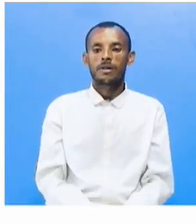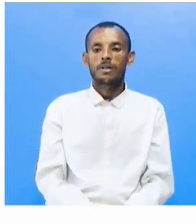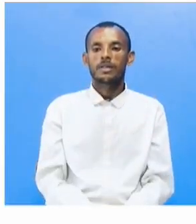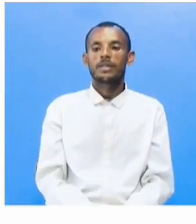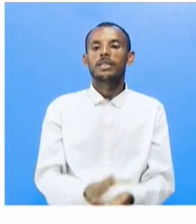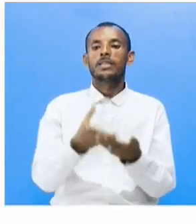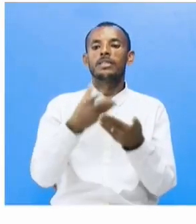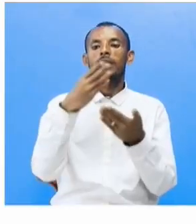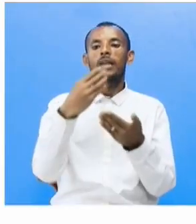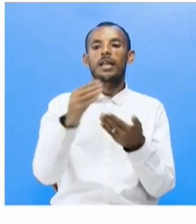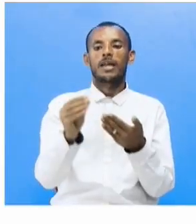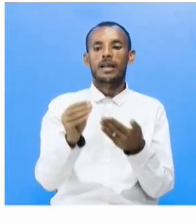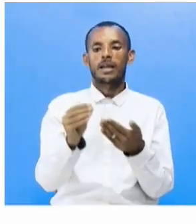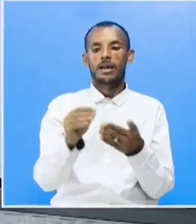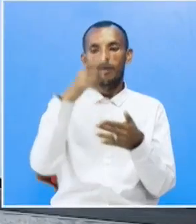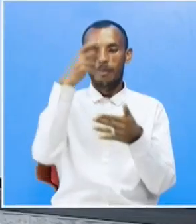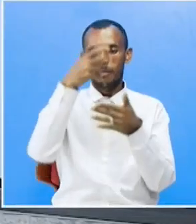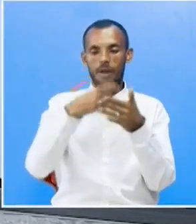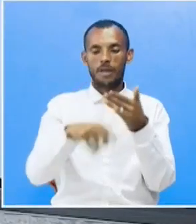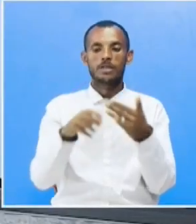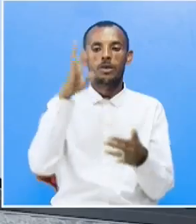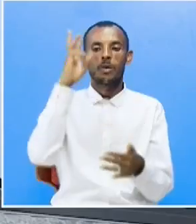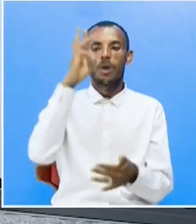selling price will be,